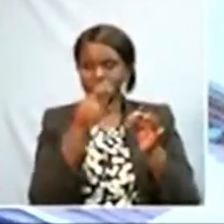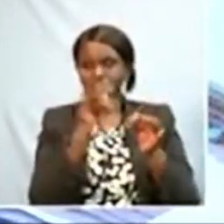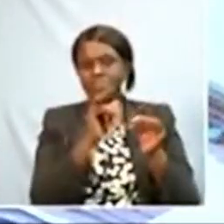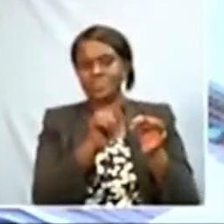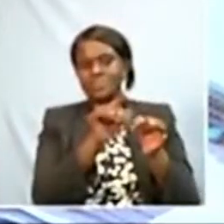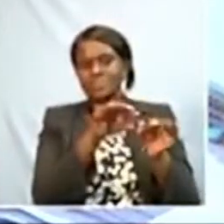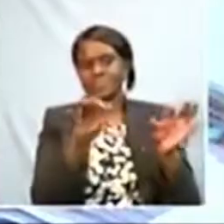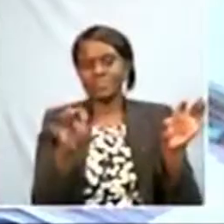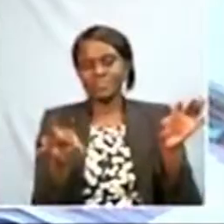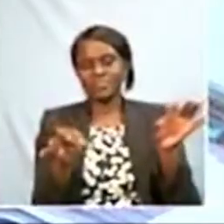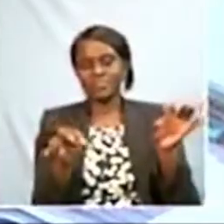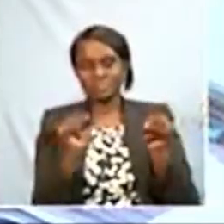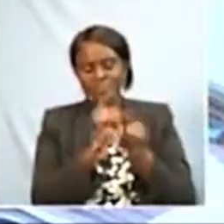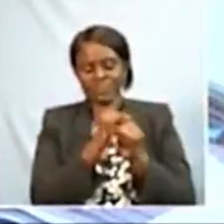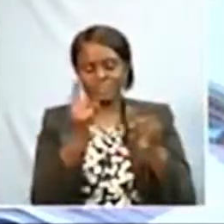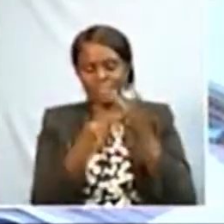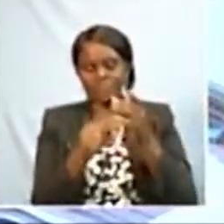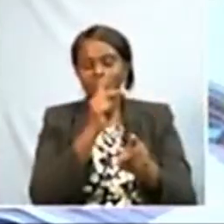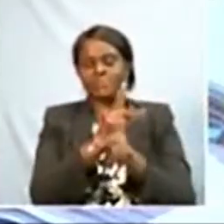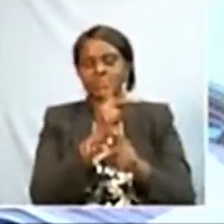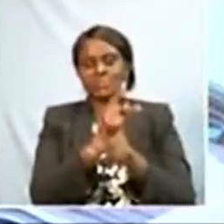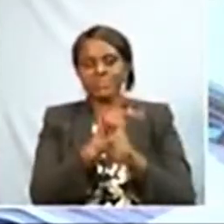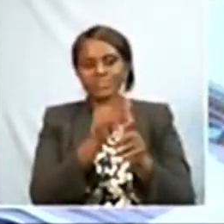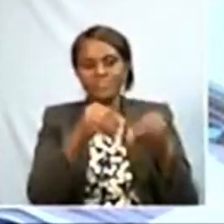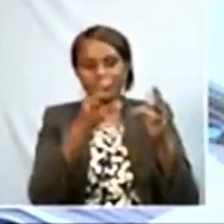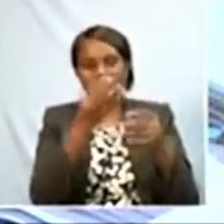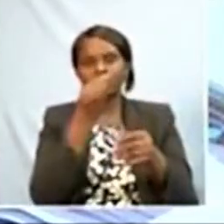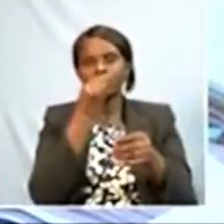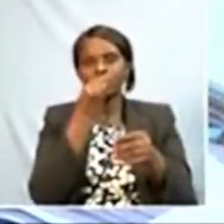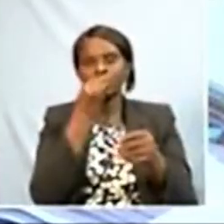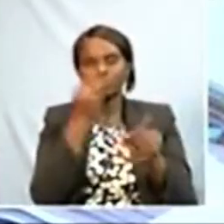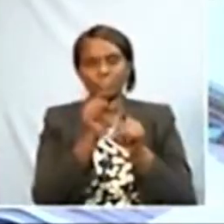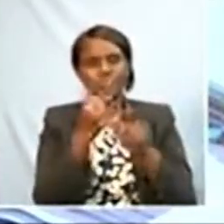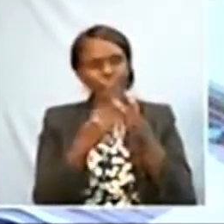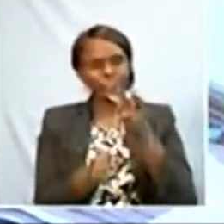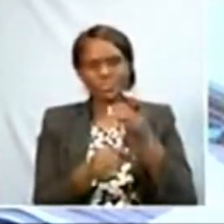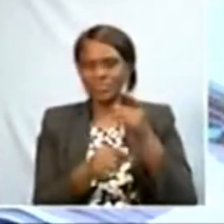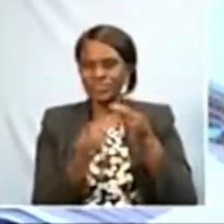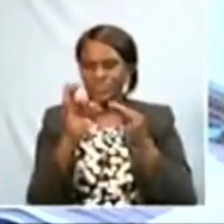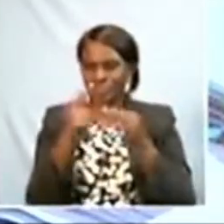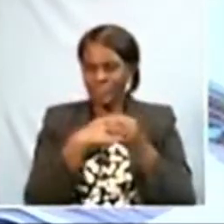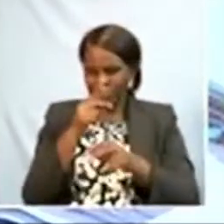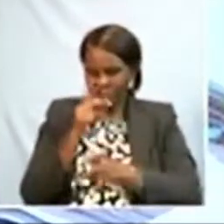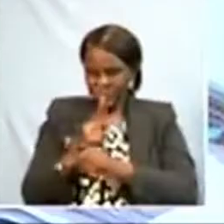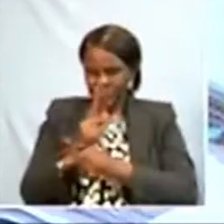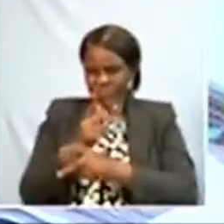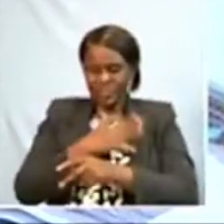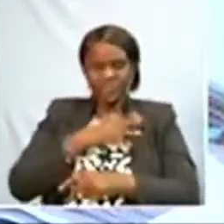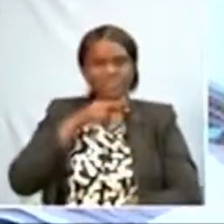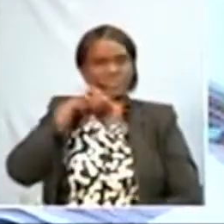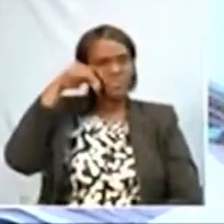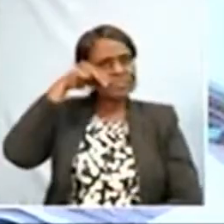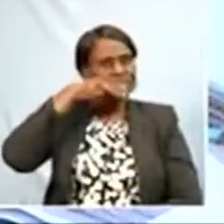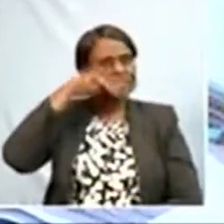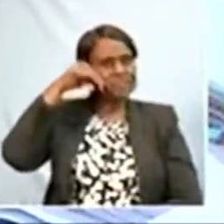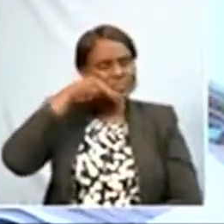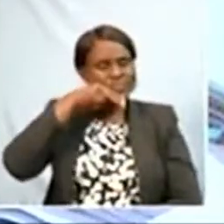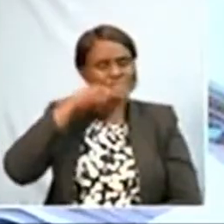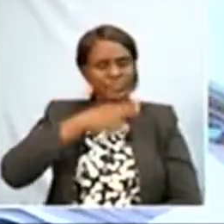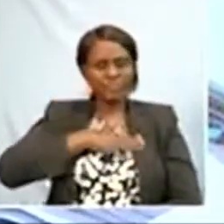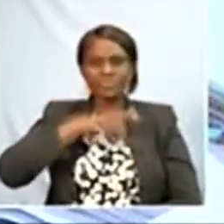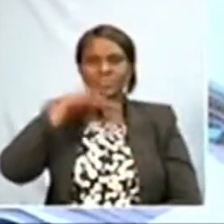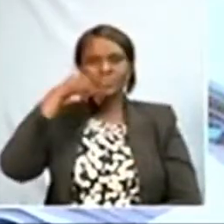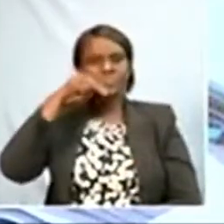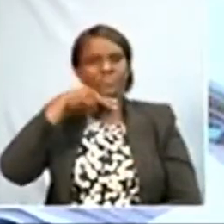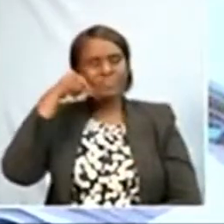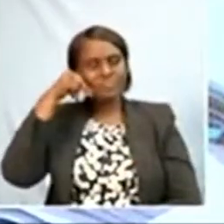these children, they are just being kept, they are being given food and what. If I'm keeping my nephew, my